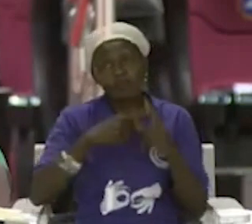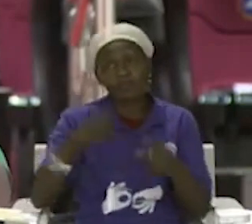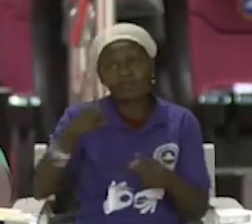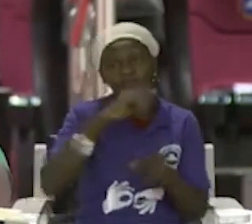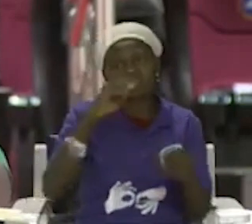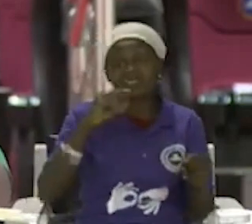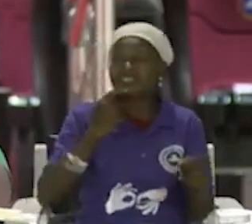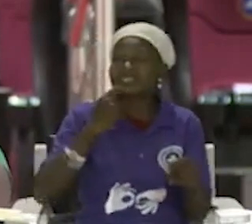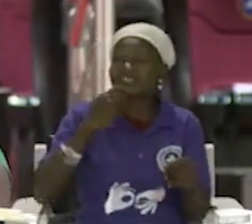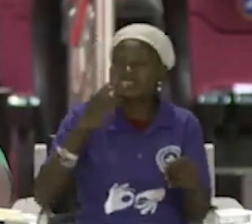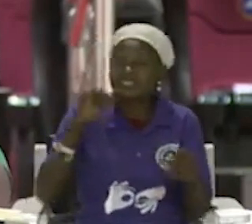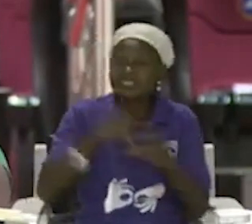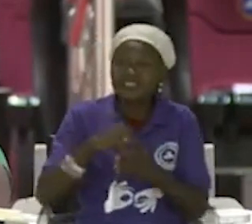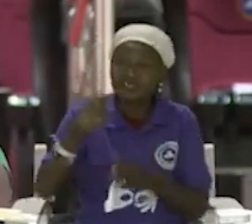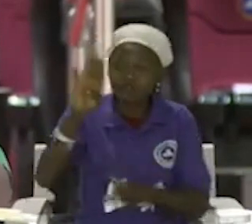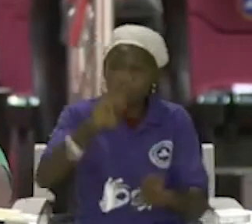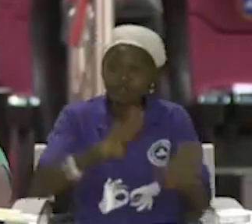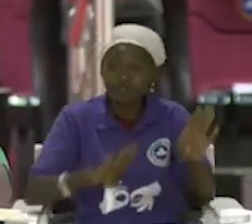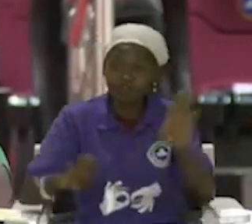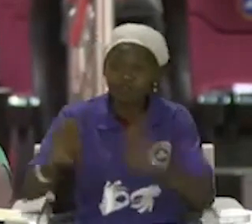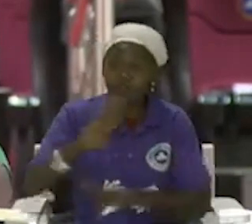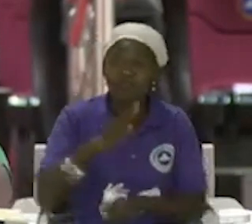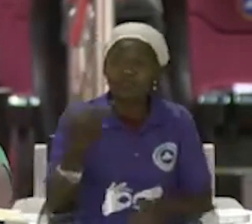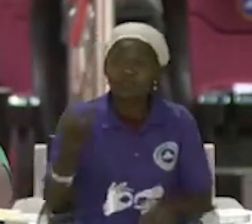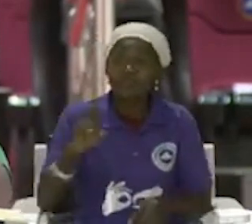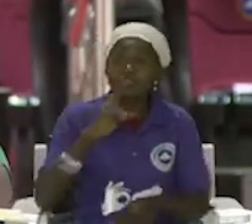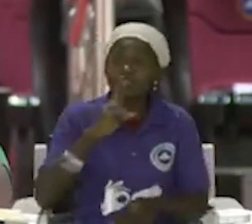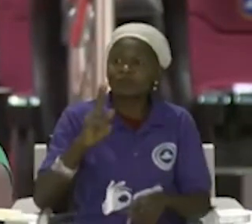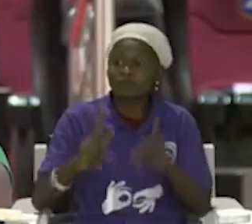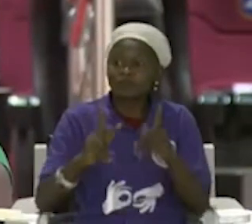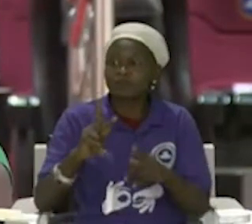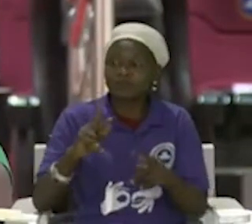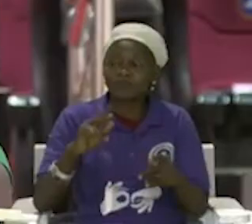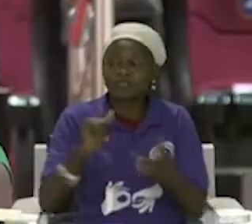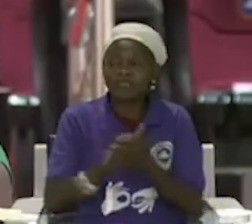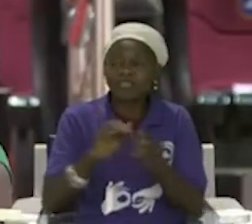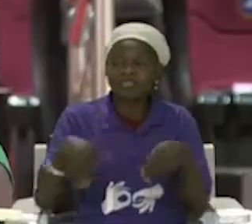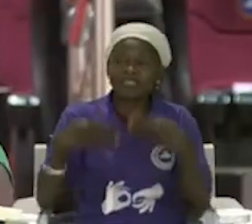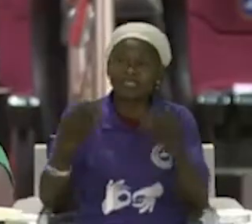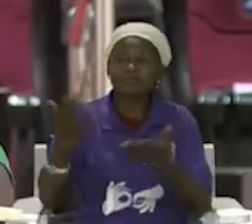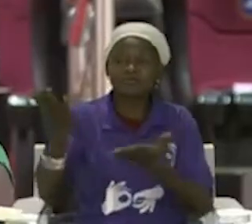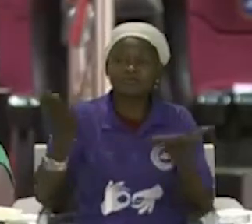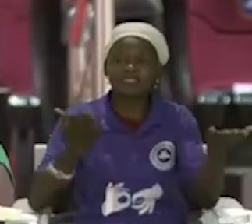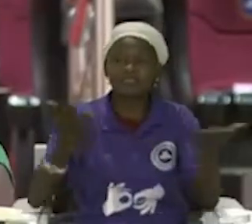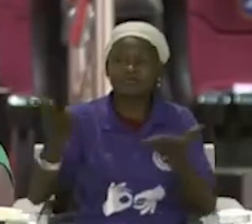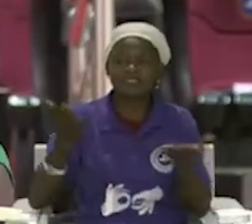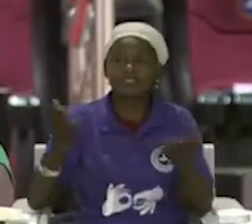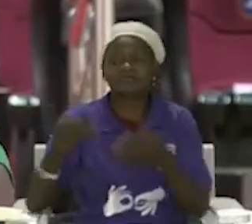in trouble, they are the people who come to offer service.